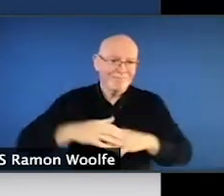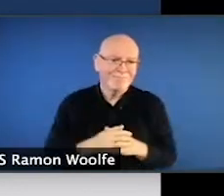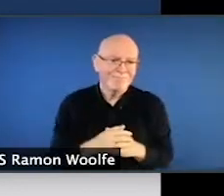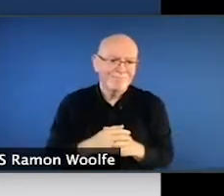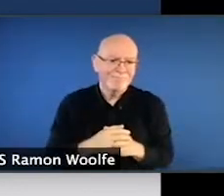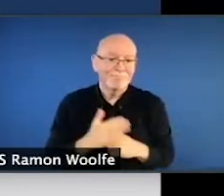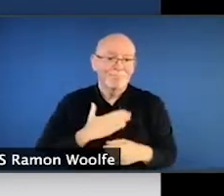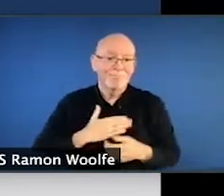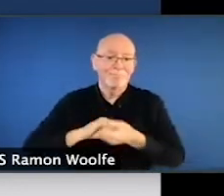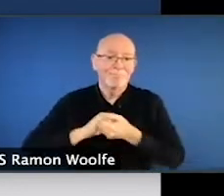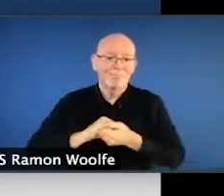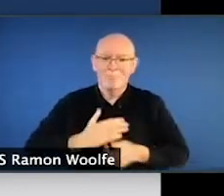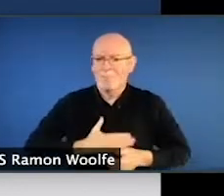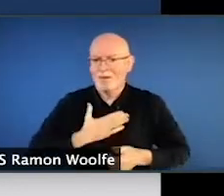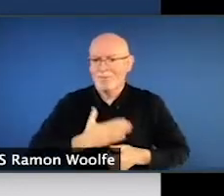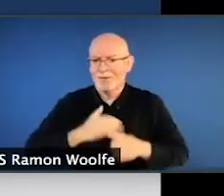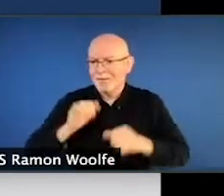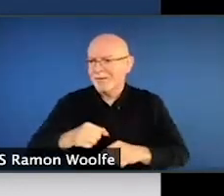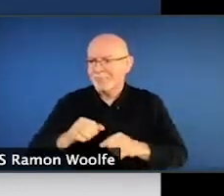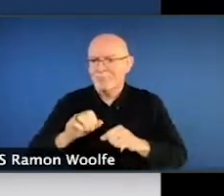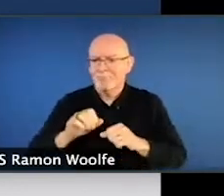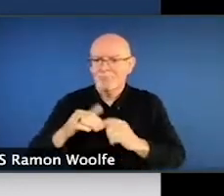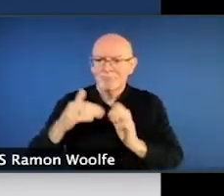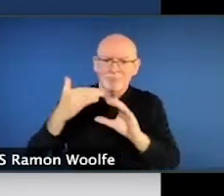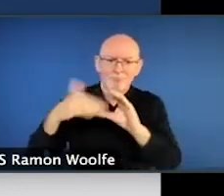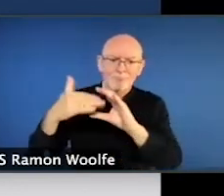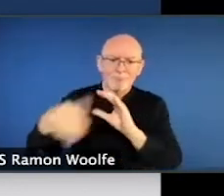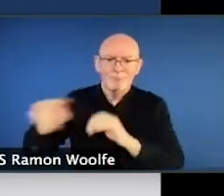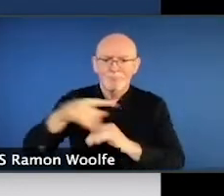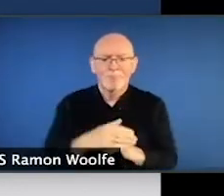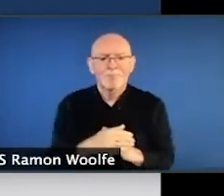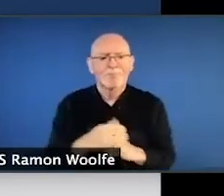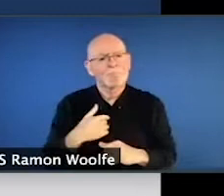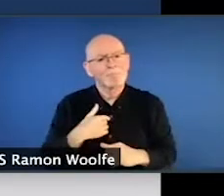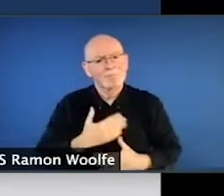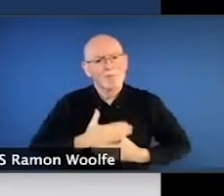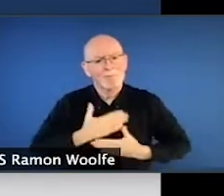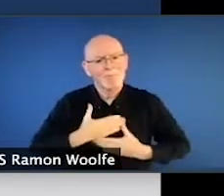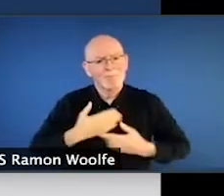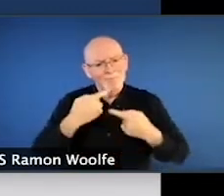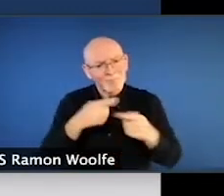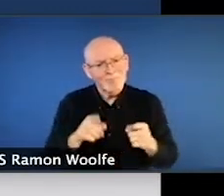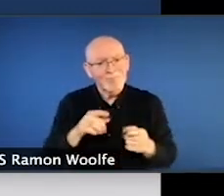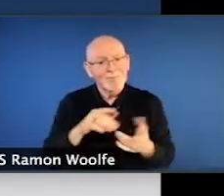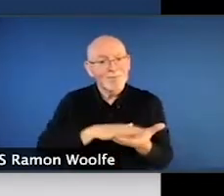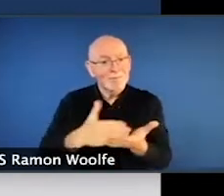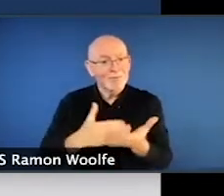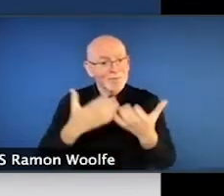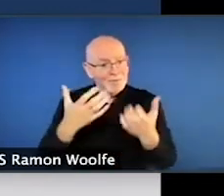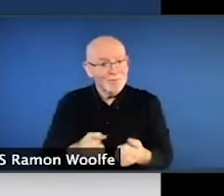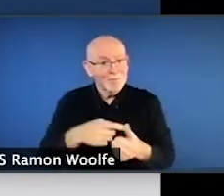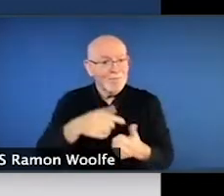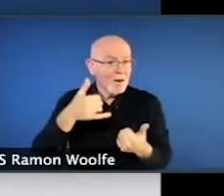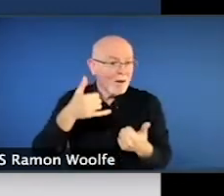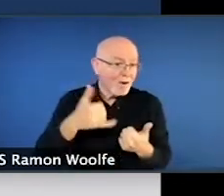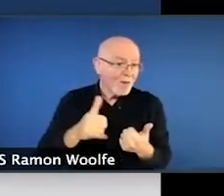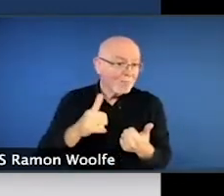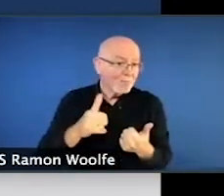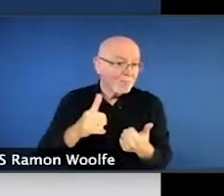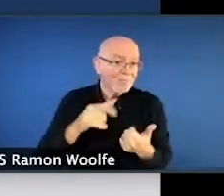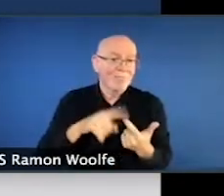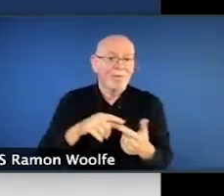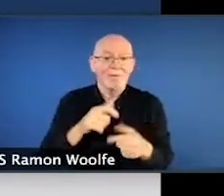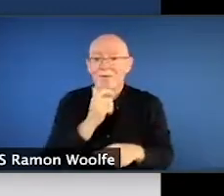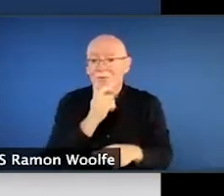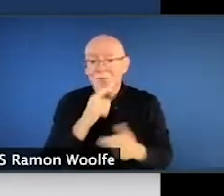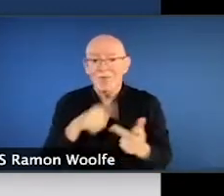your preferred language using the interpretation button at the bottom of your screen. There are also English closed